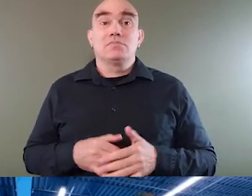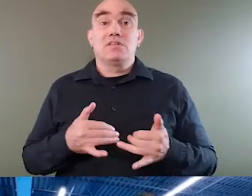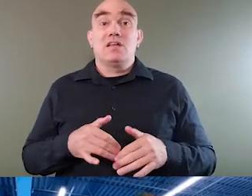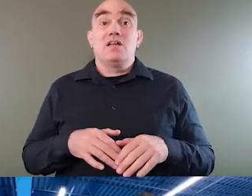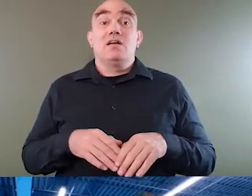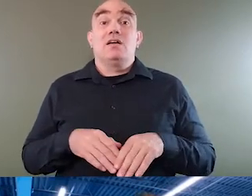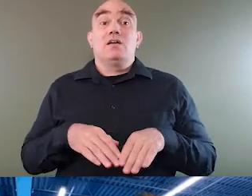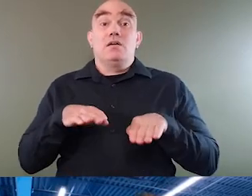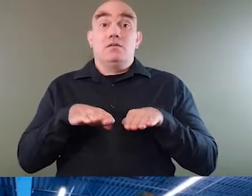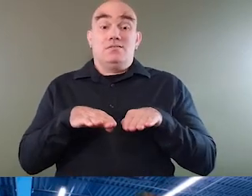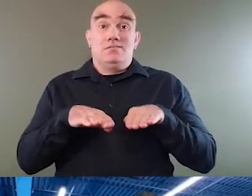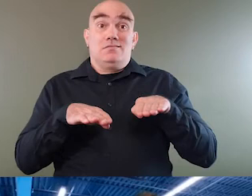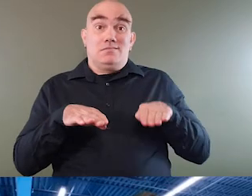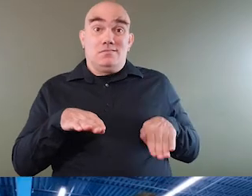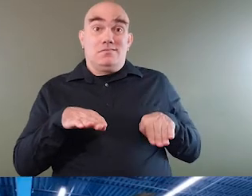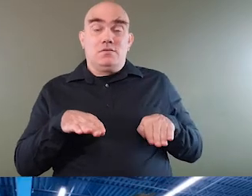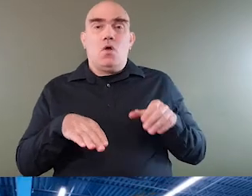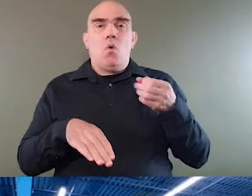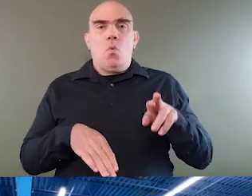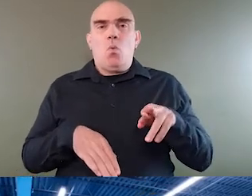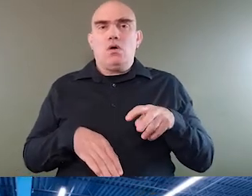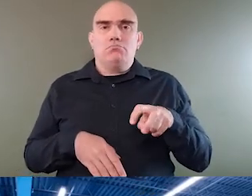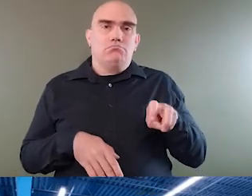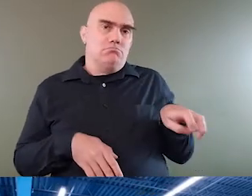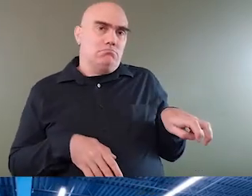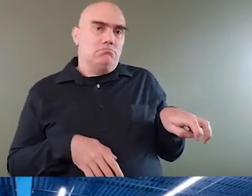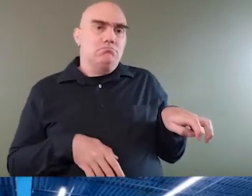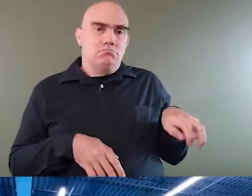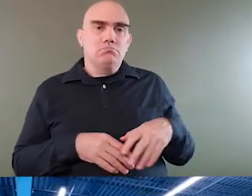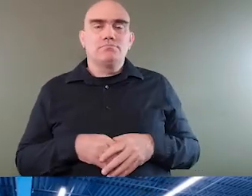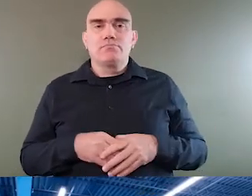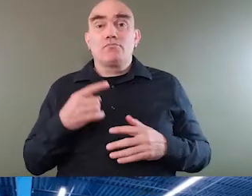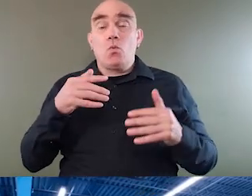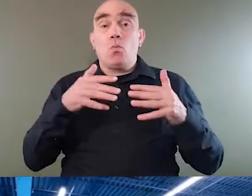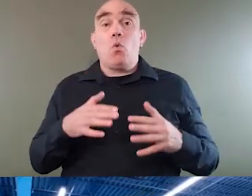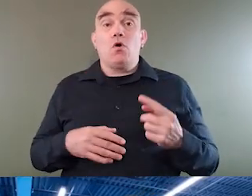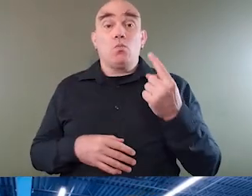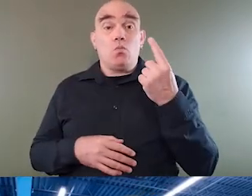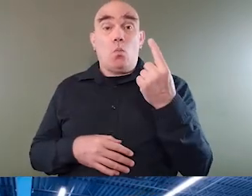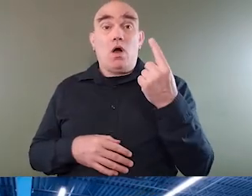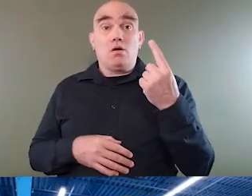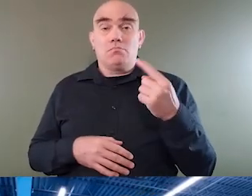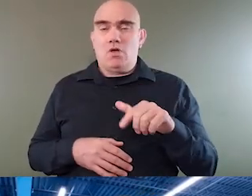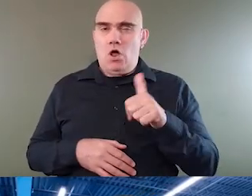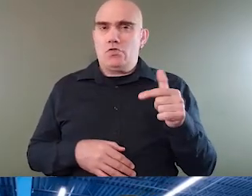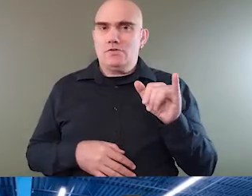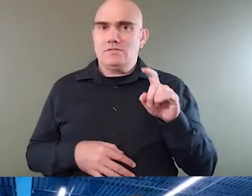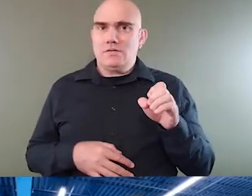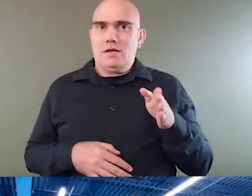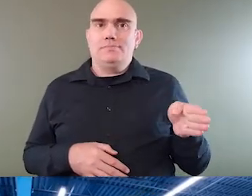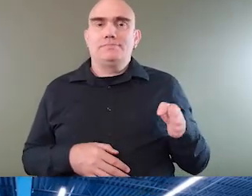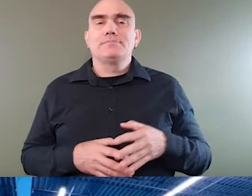Inhale, step back or shift to the other side for warrior one on your other side.